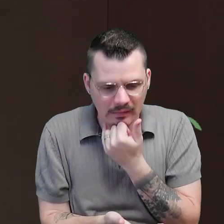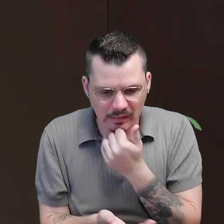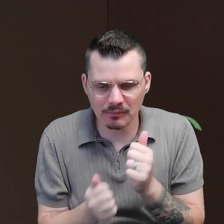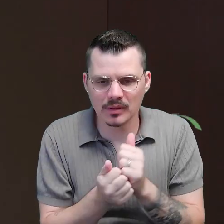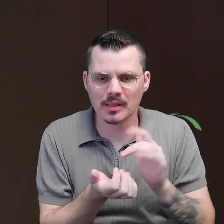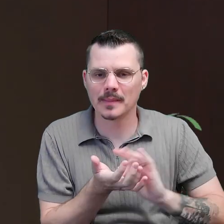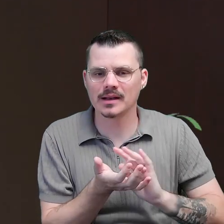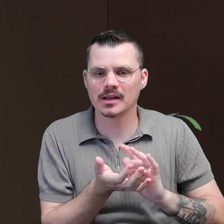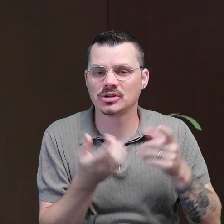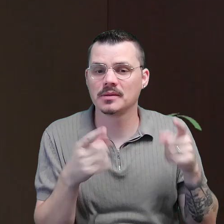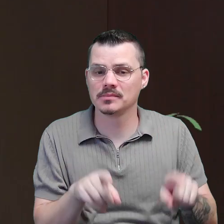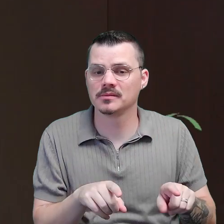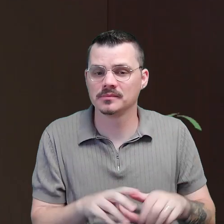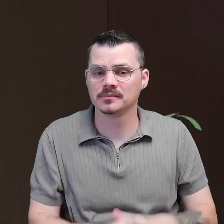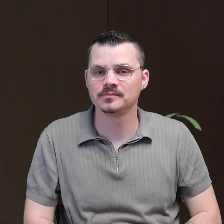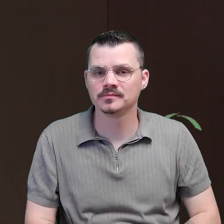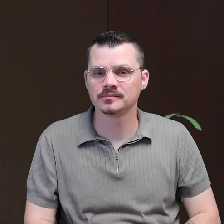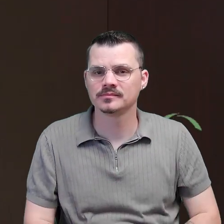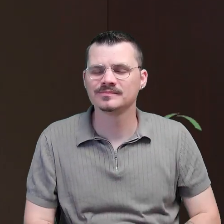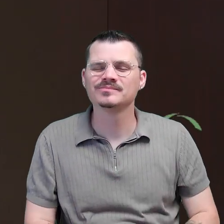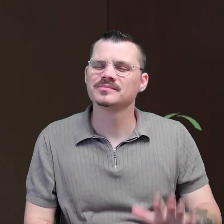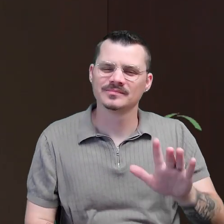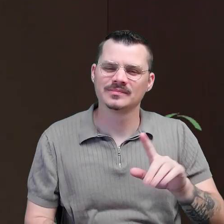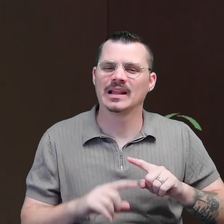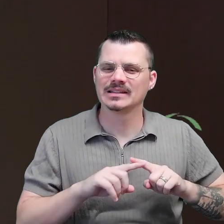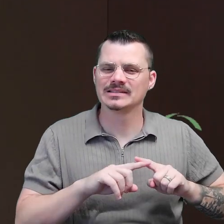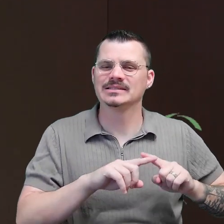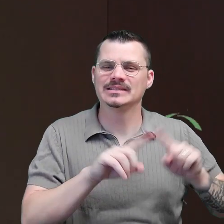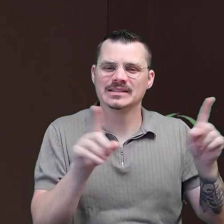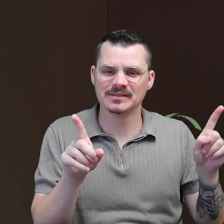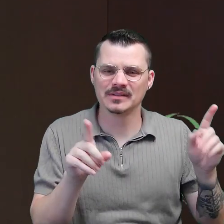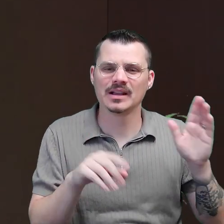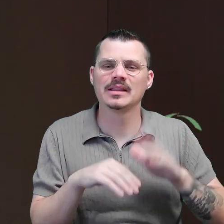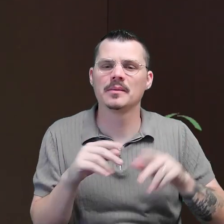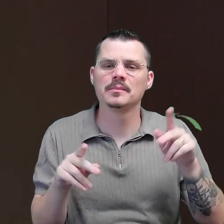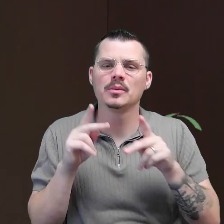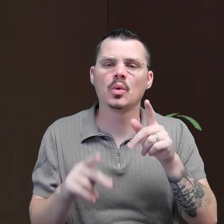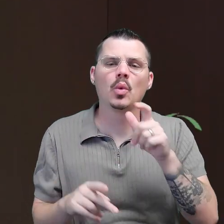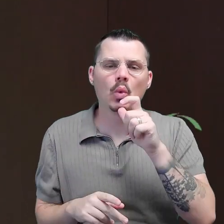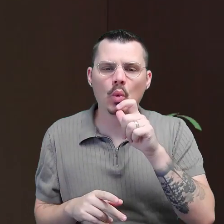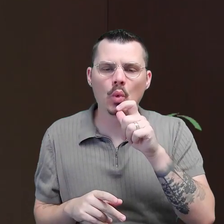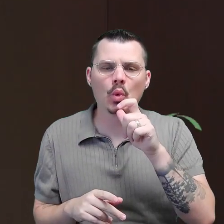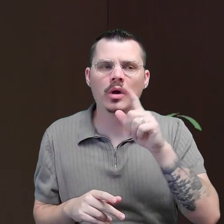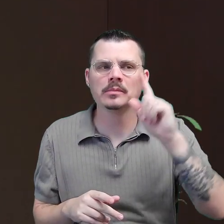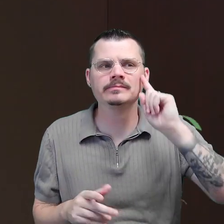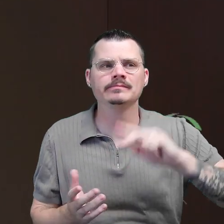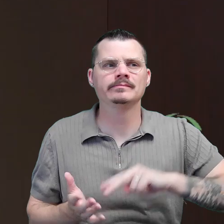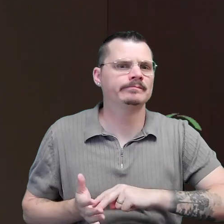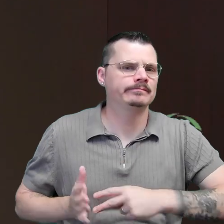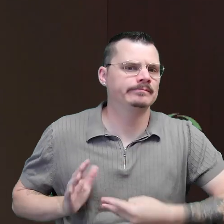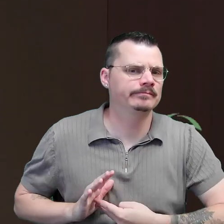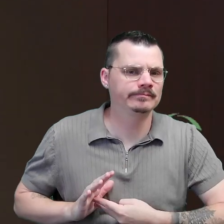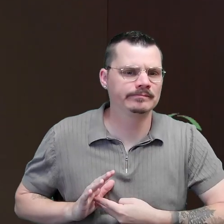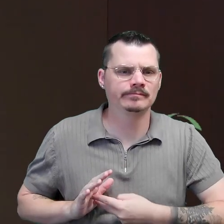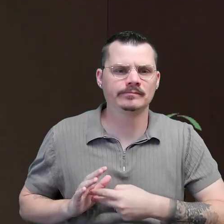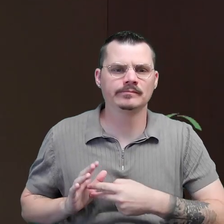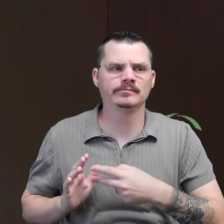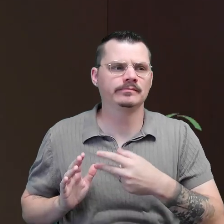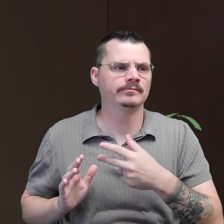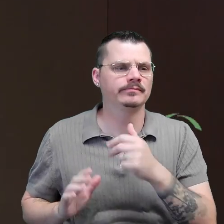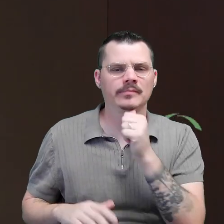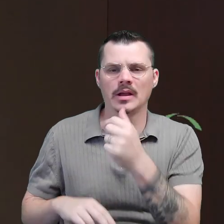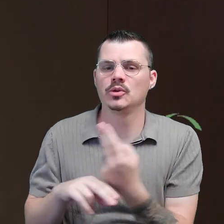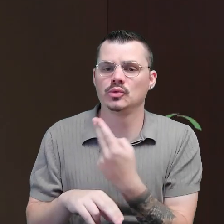with their medicines. And that's different than people who deliberately divert